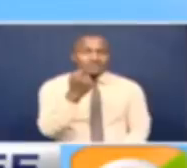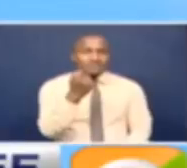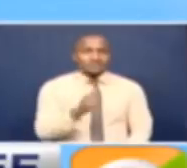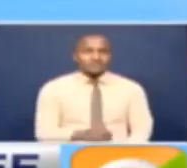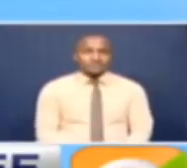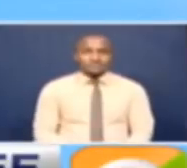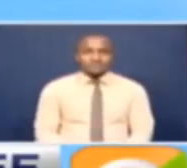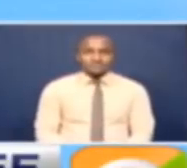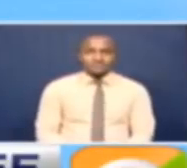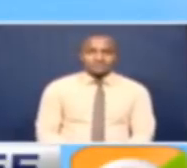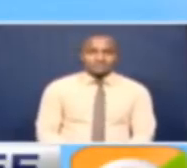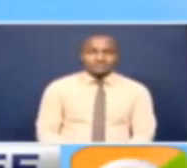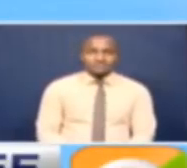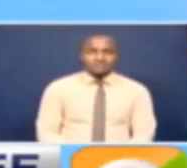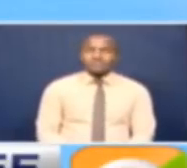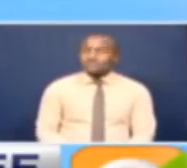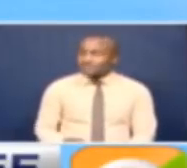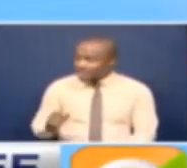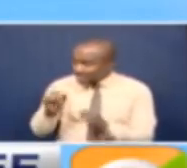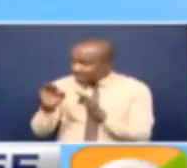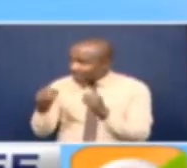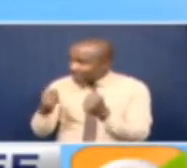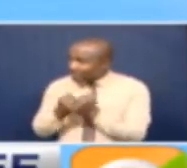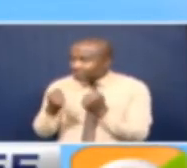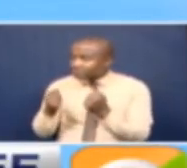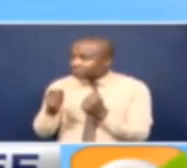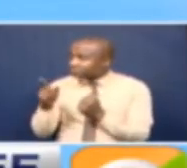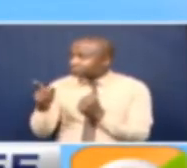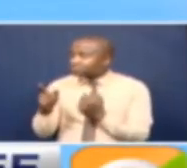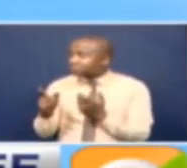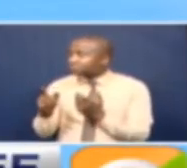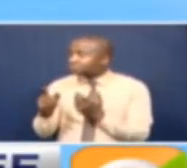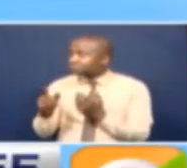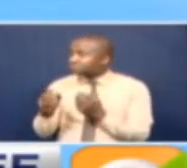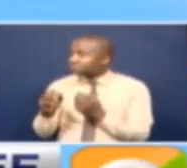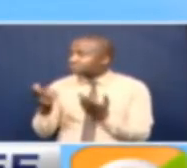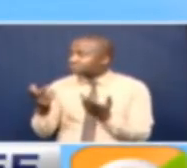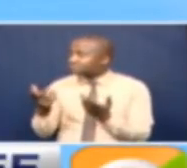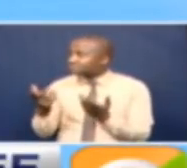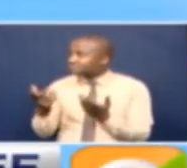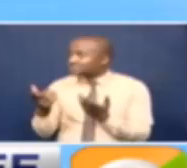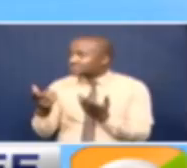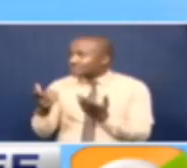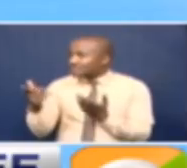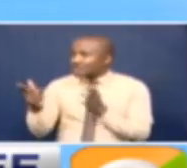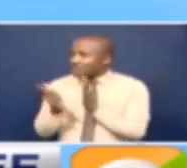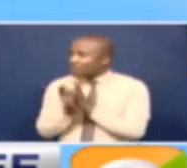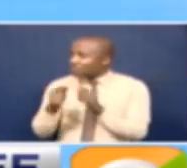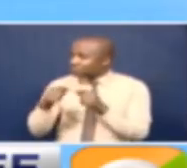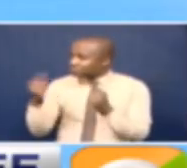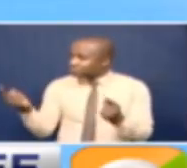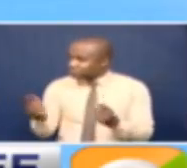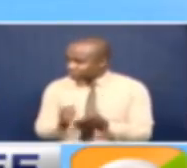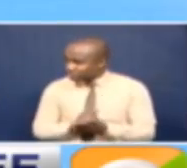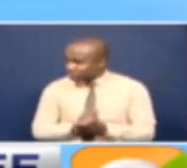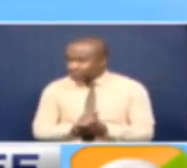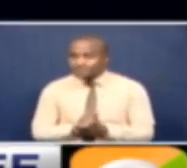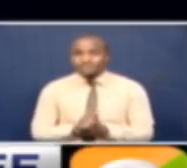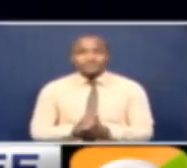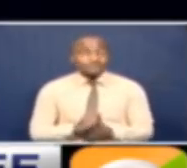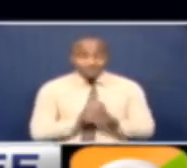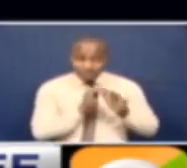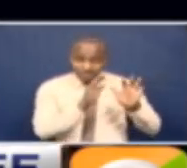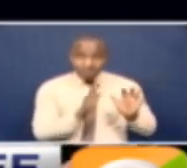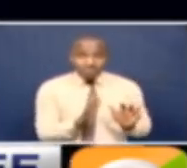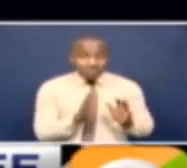not. So what happens once he's inaugurated? I mean, that's against the law, let's face it. I think the most important thing is